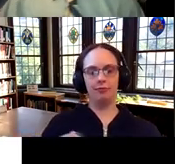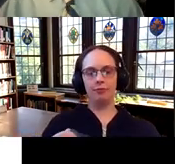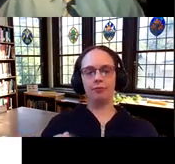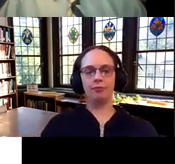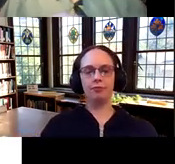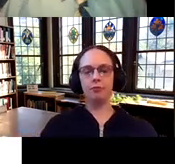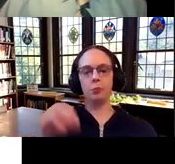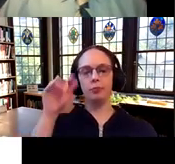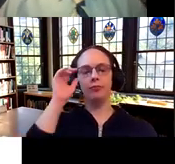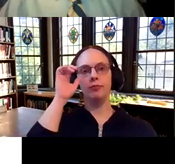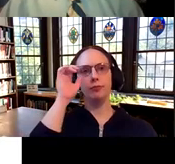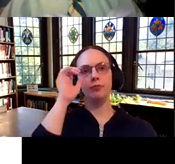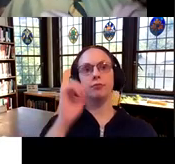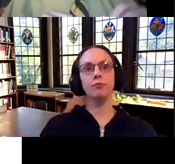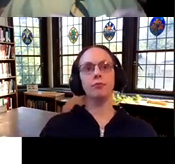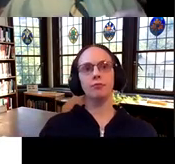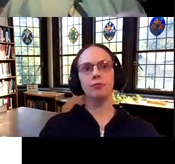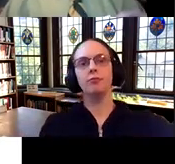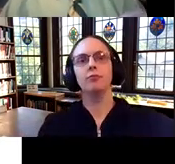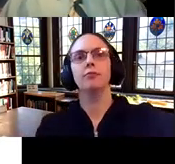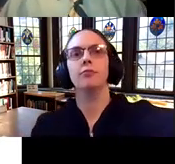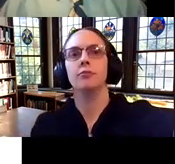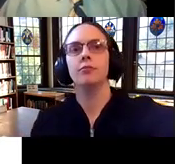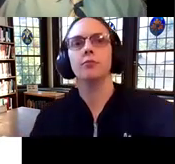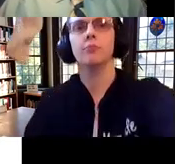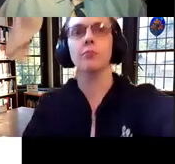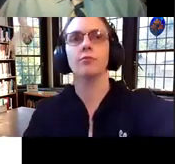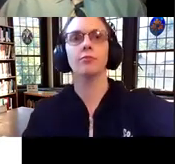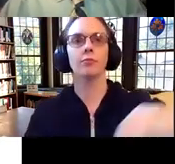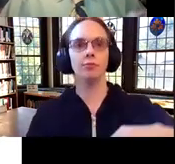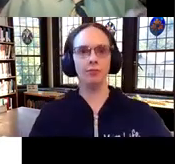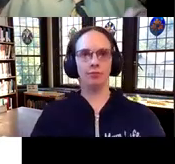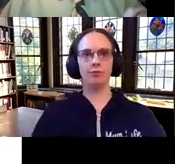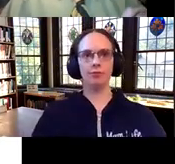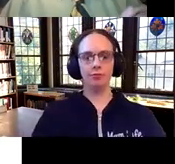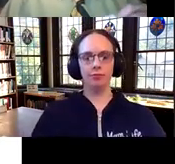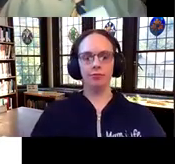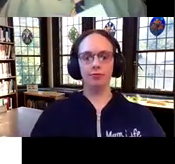watershed periods that were critical to creating the Brockport we know today.